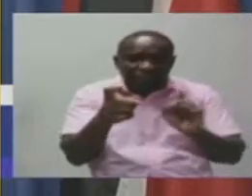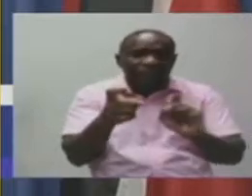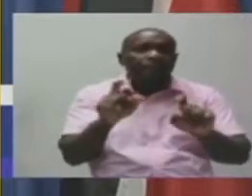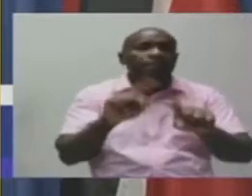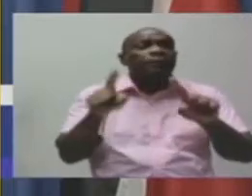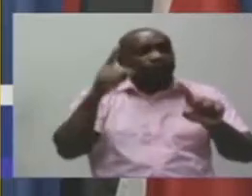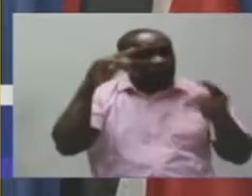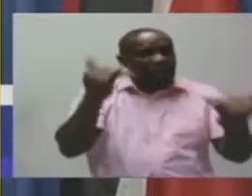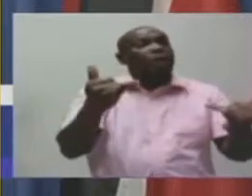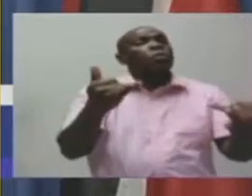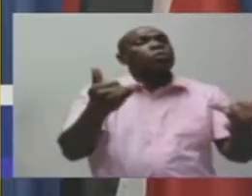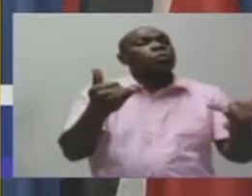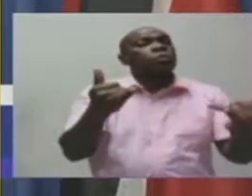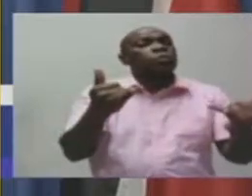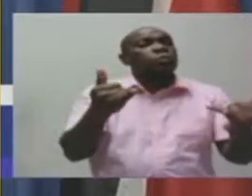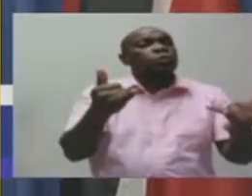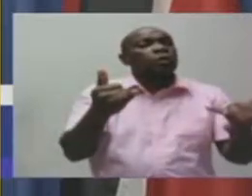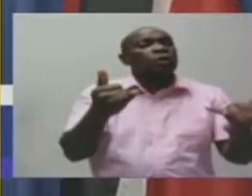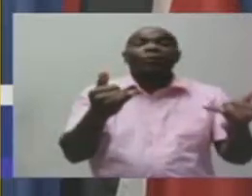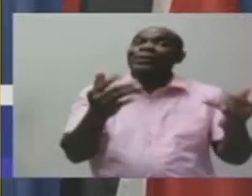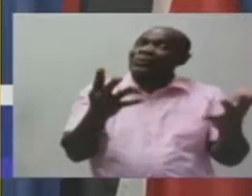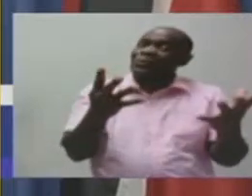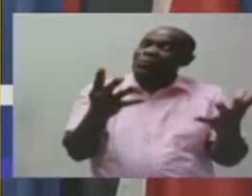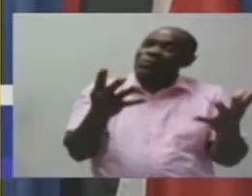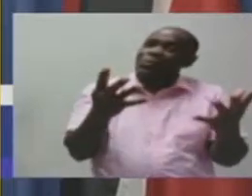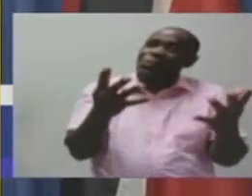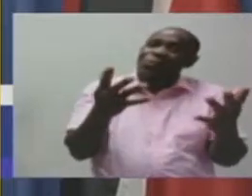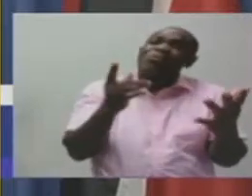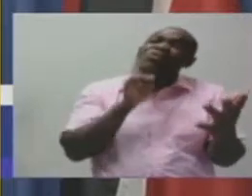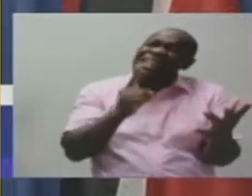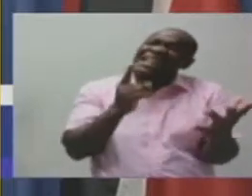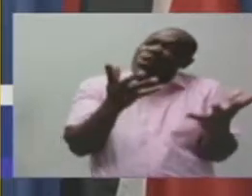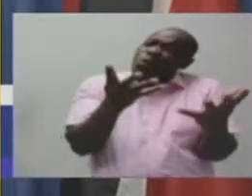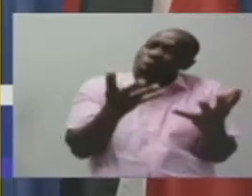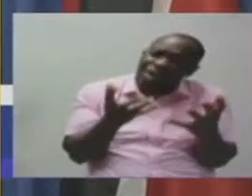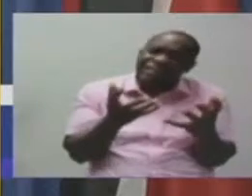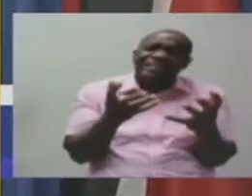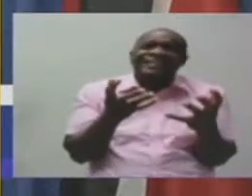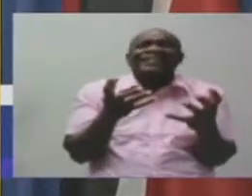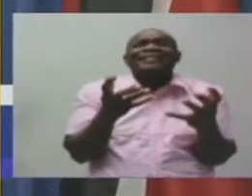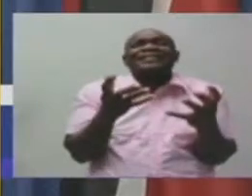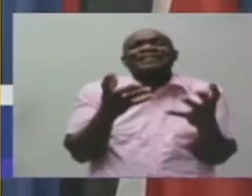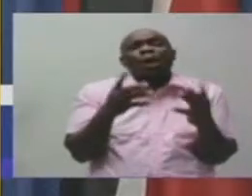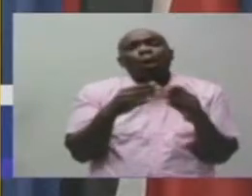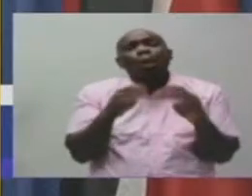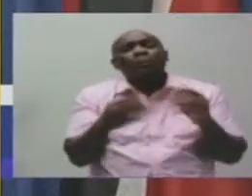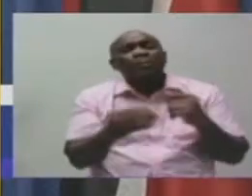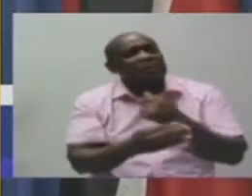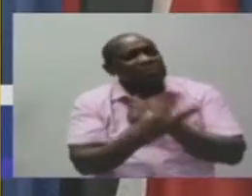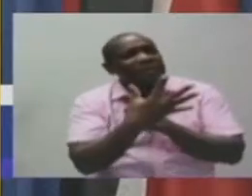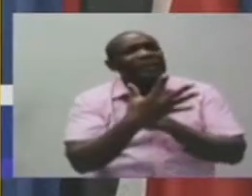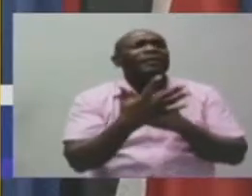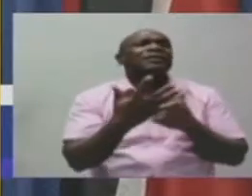moment, much as we would have liked to, we will not